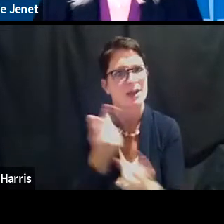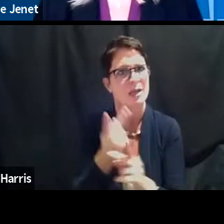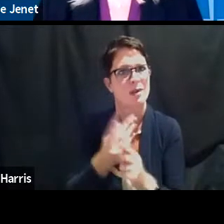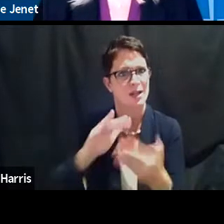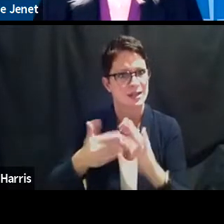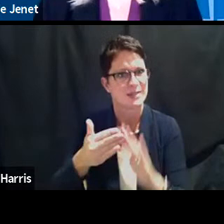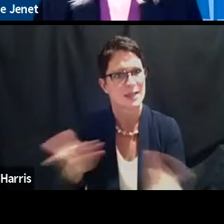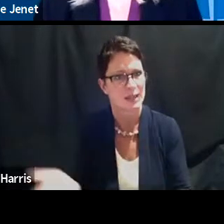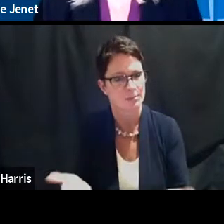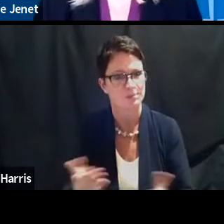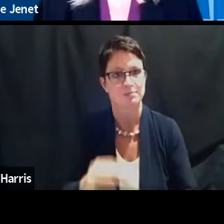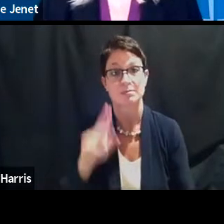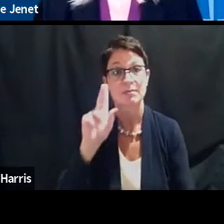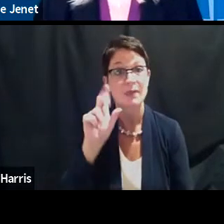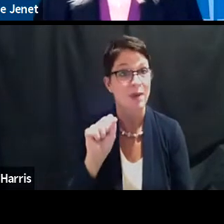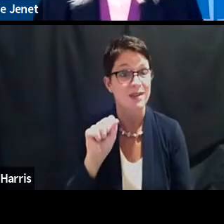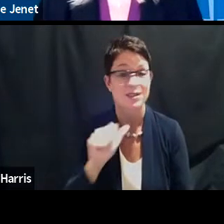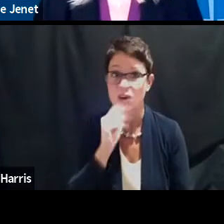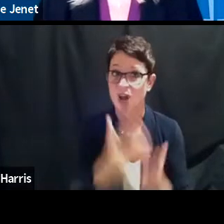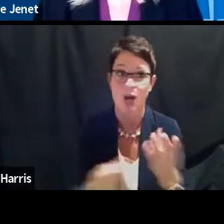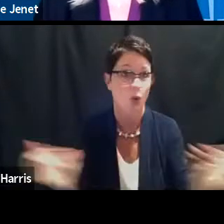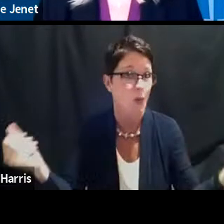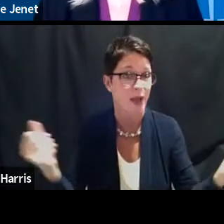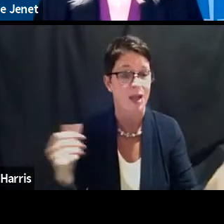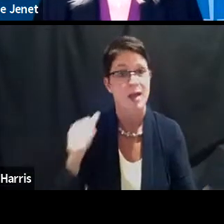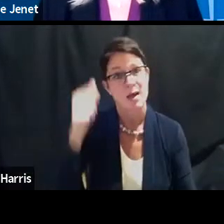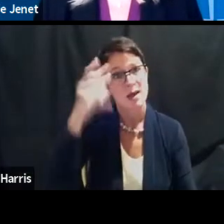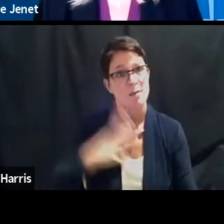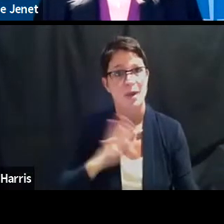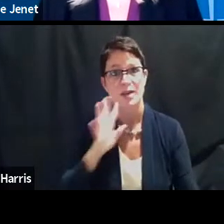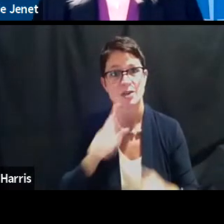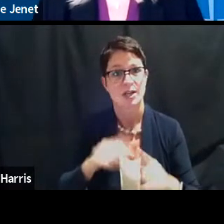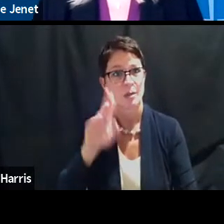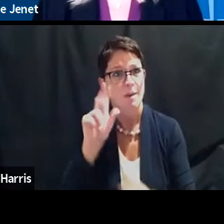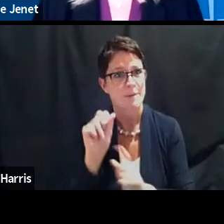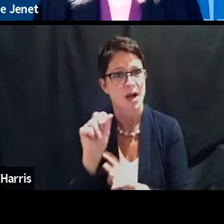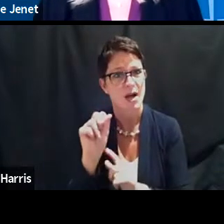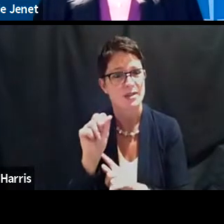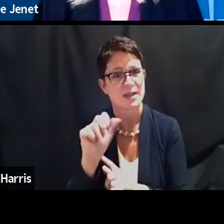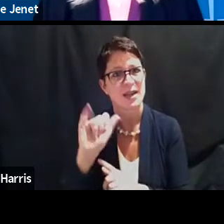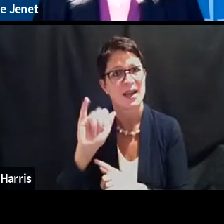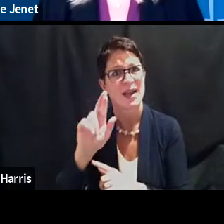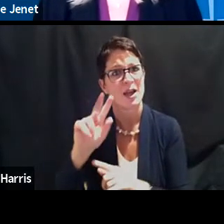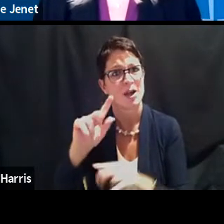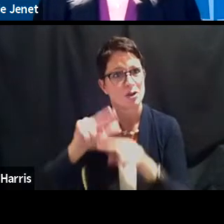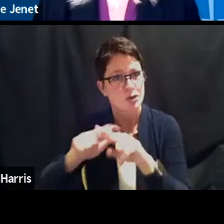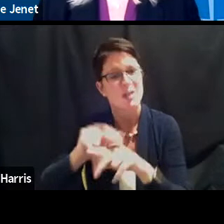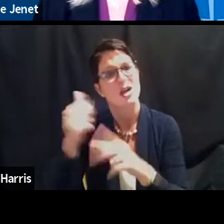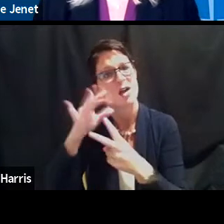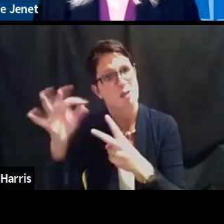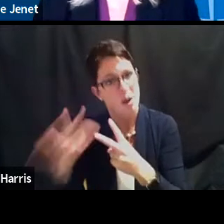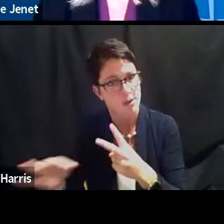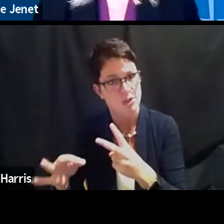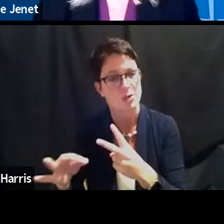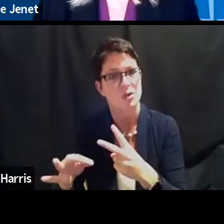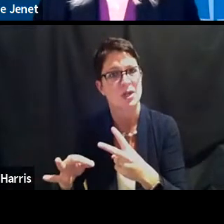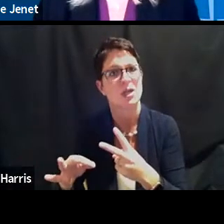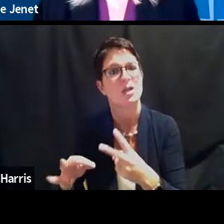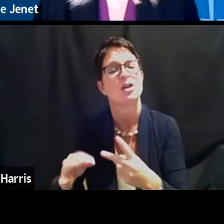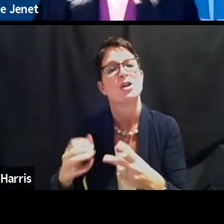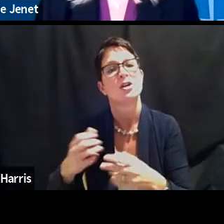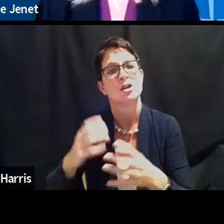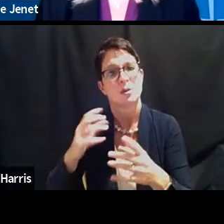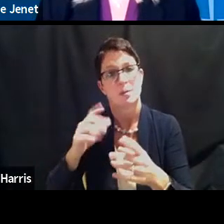point, buses. Buses aren't going anywhere. I heard the gentleman earlier talking about buses. The AirTrain is an opportunity to expand bus service, given